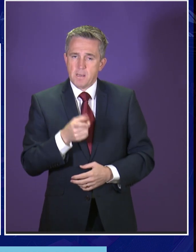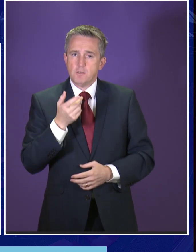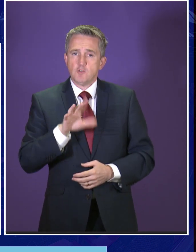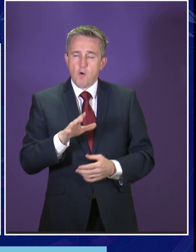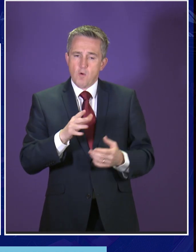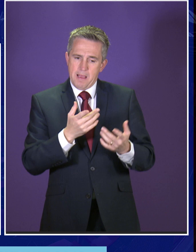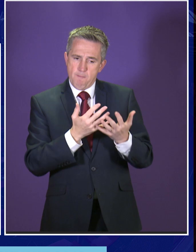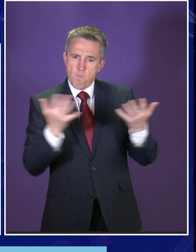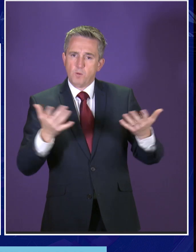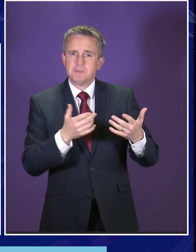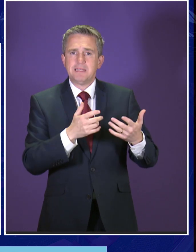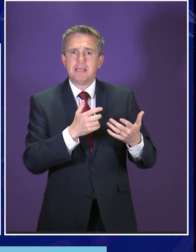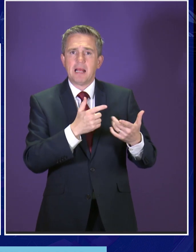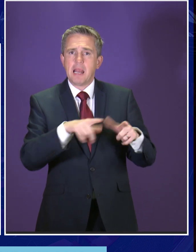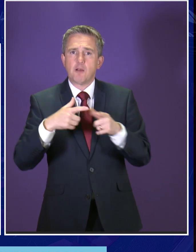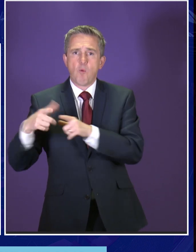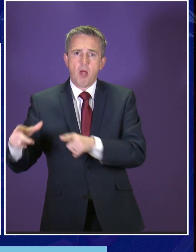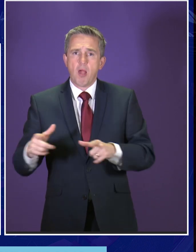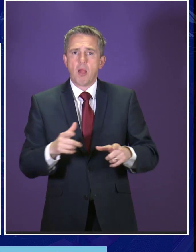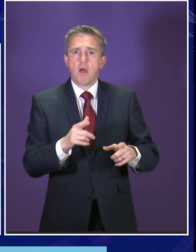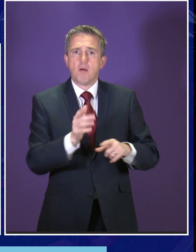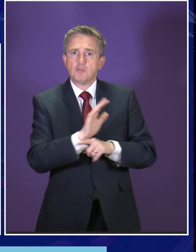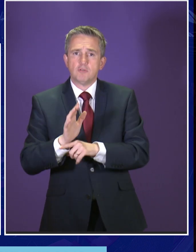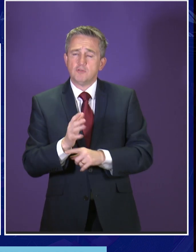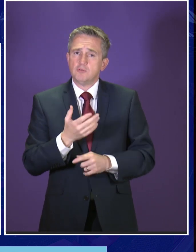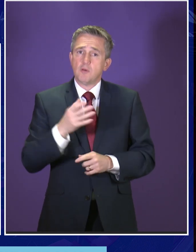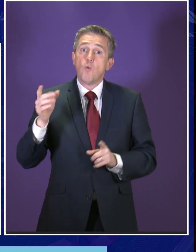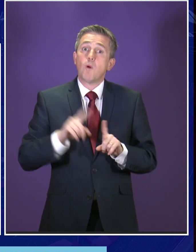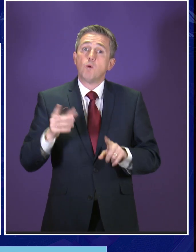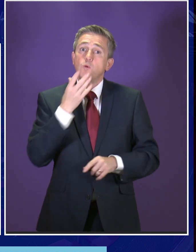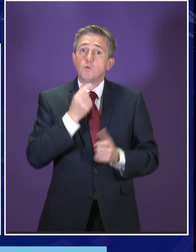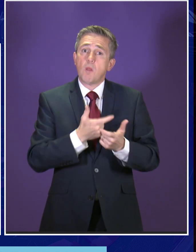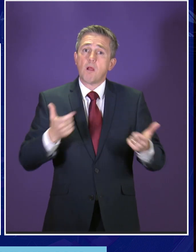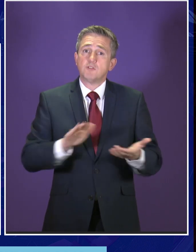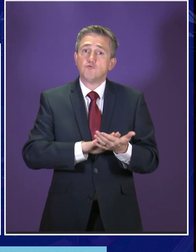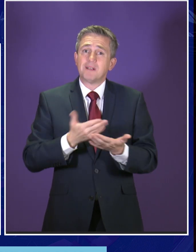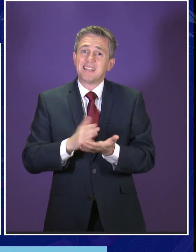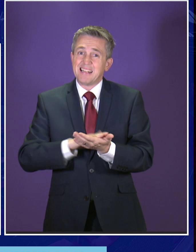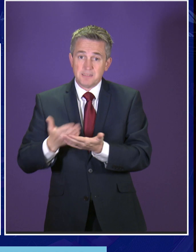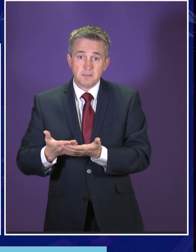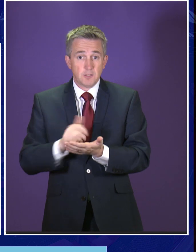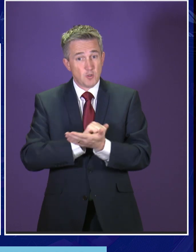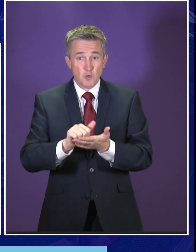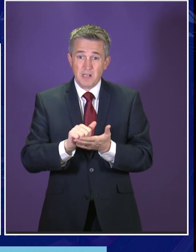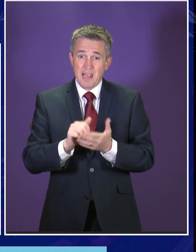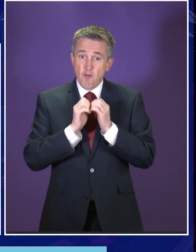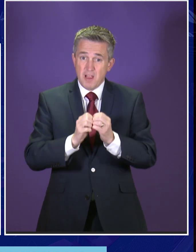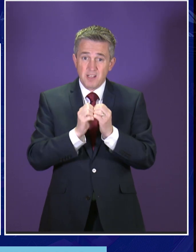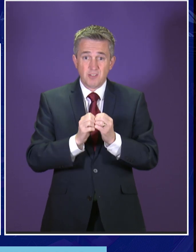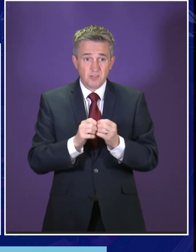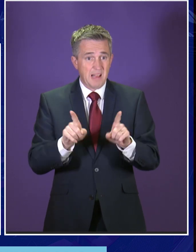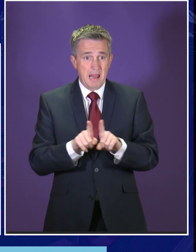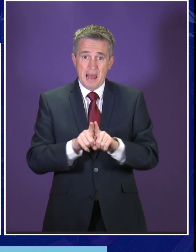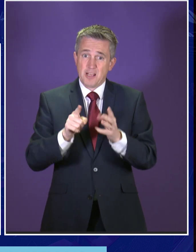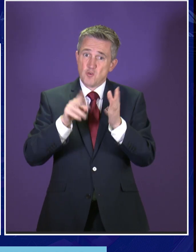multilingual productions that I've made, we have as many translators as actors. Sometimes rehearsals are like UN conferences, with